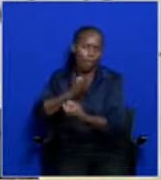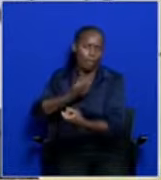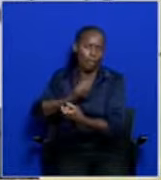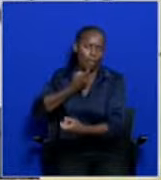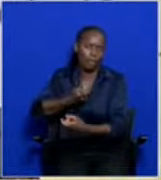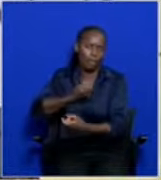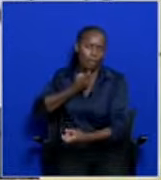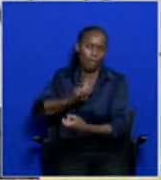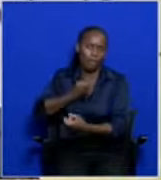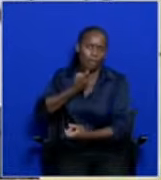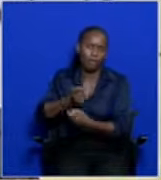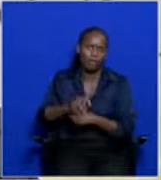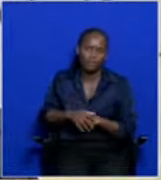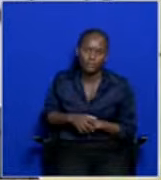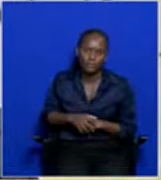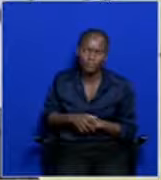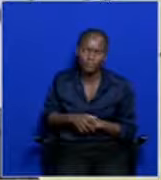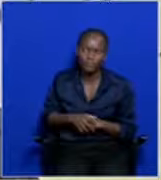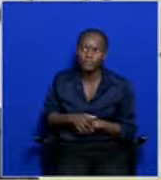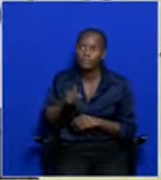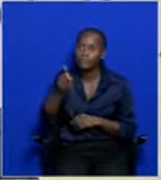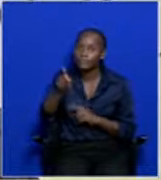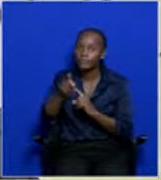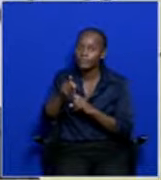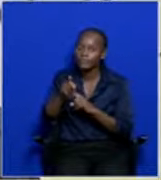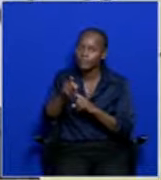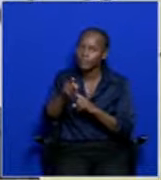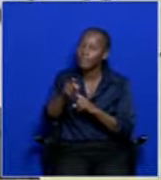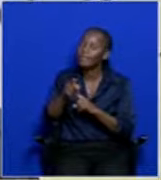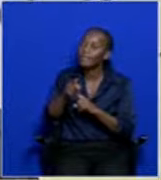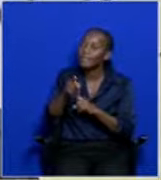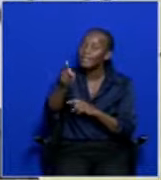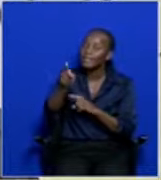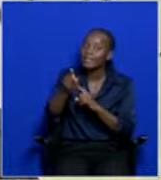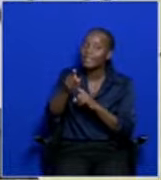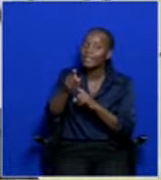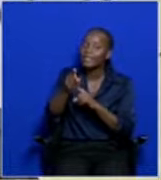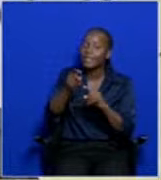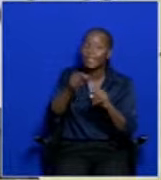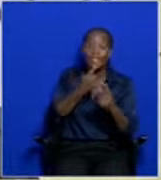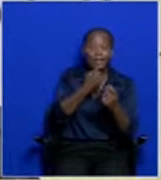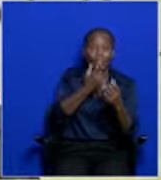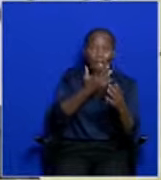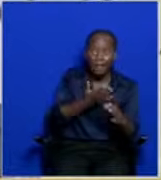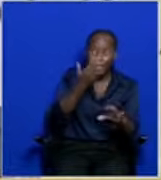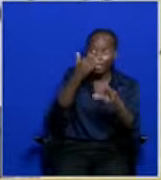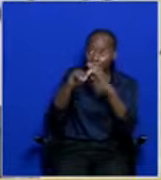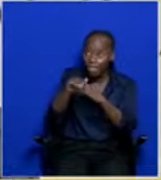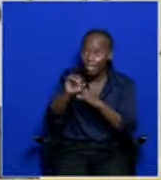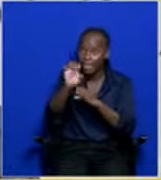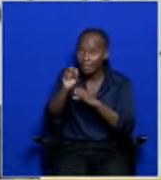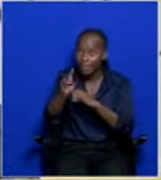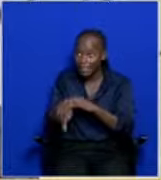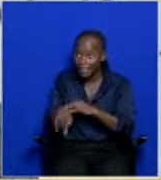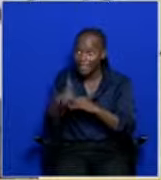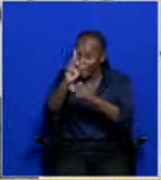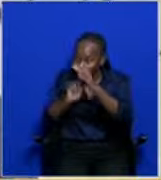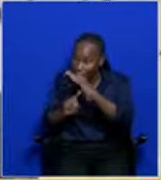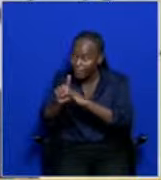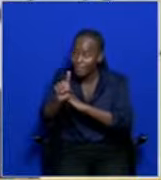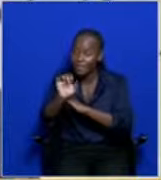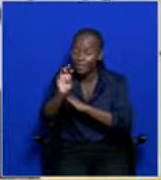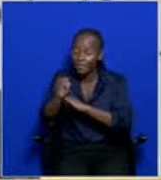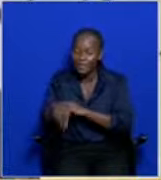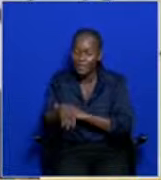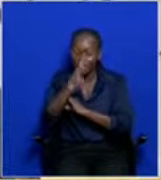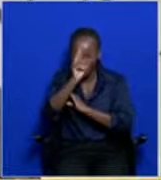email to them, they communicated with him. And if my memory serves me right, that